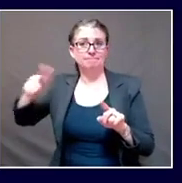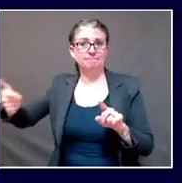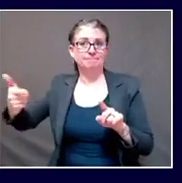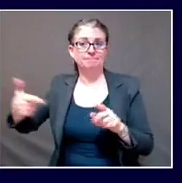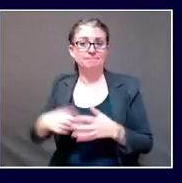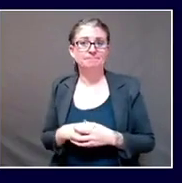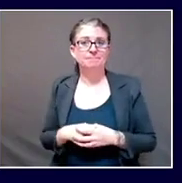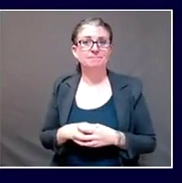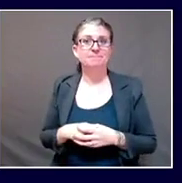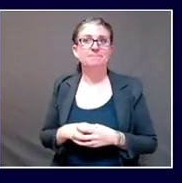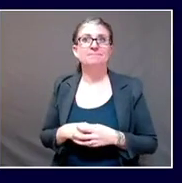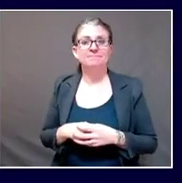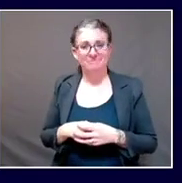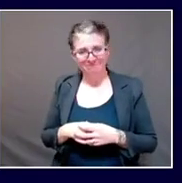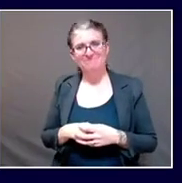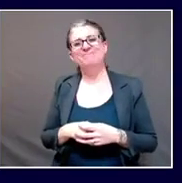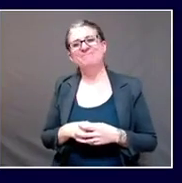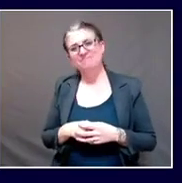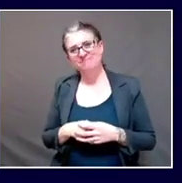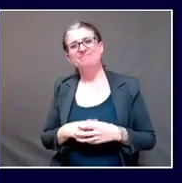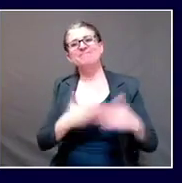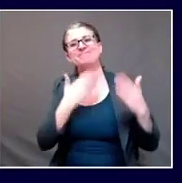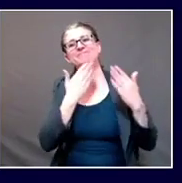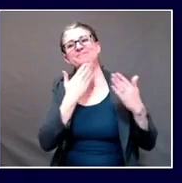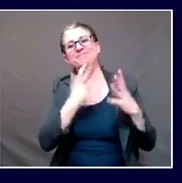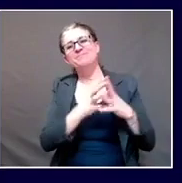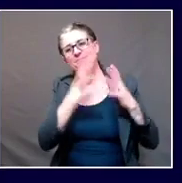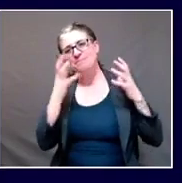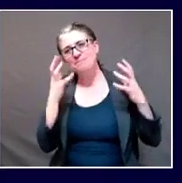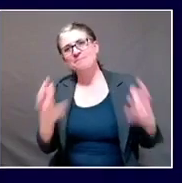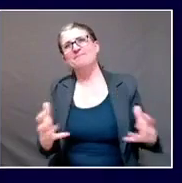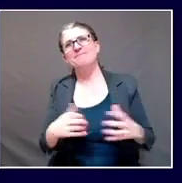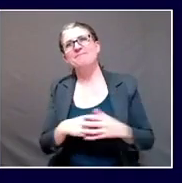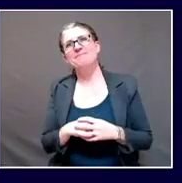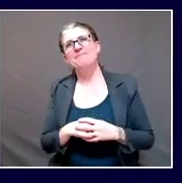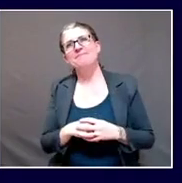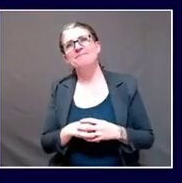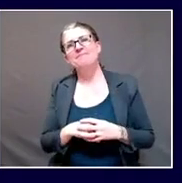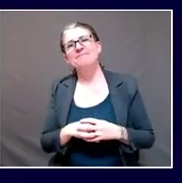Thank you very much. And thank you for bearing with me while I was turning off the mute.